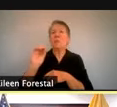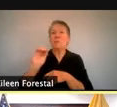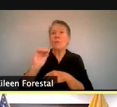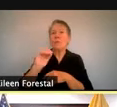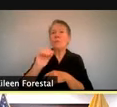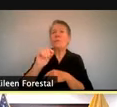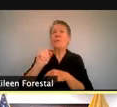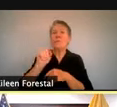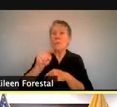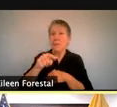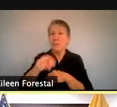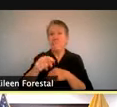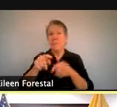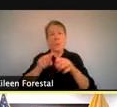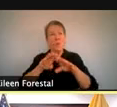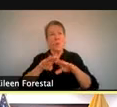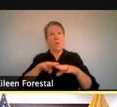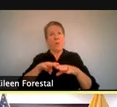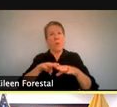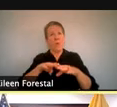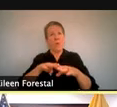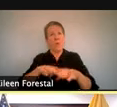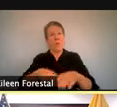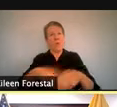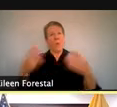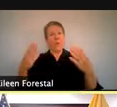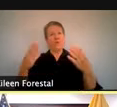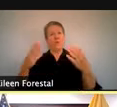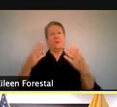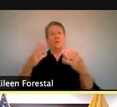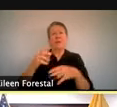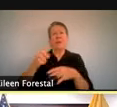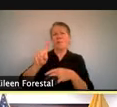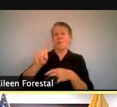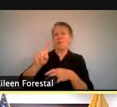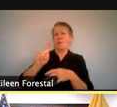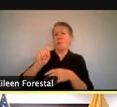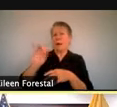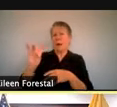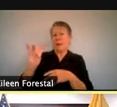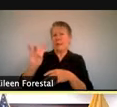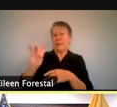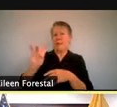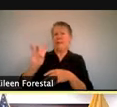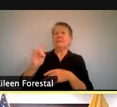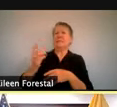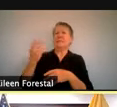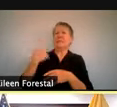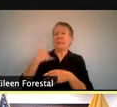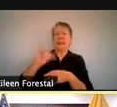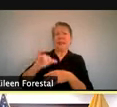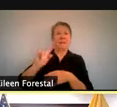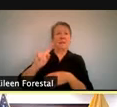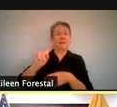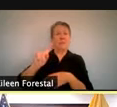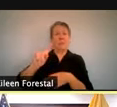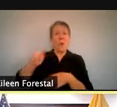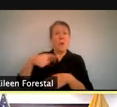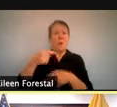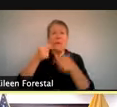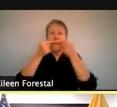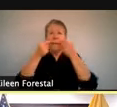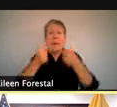in 2018, Baguette Bistro has been the only Vietnamese restaurant in its area, welcoming diners ready to enjoy a